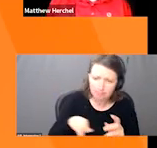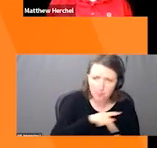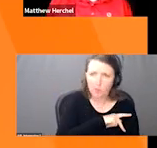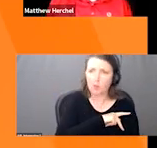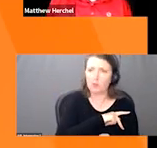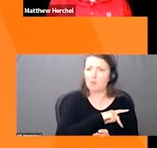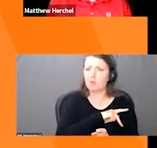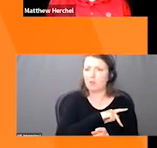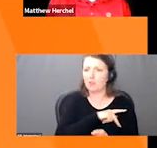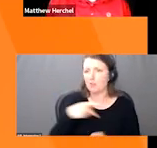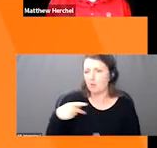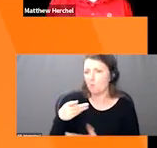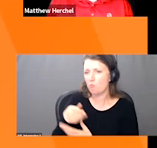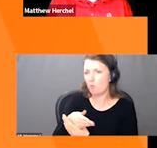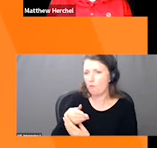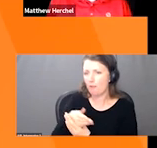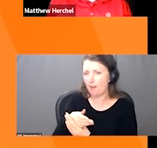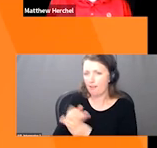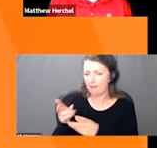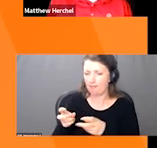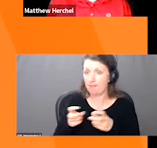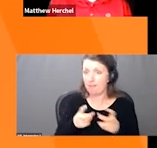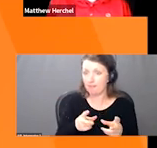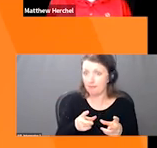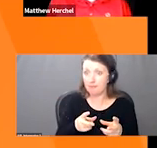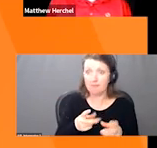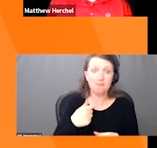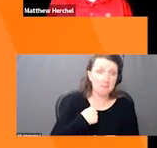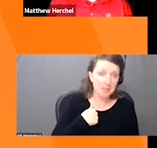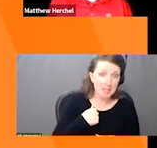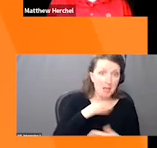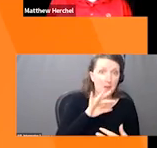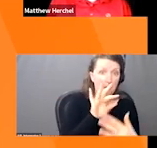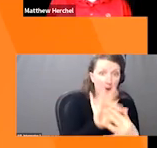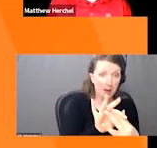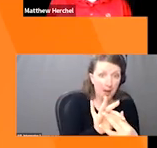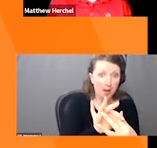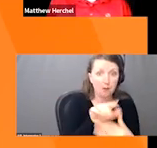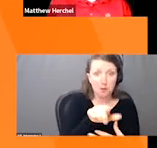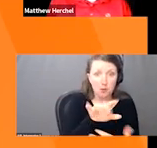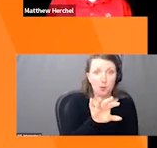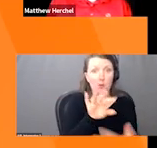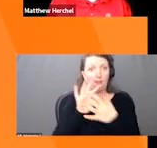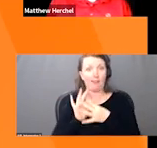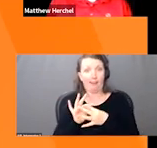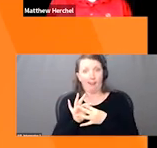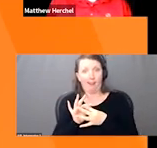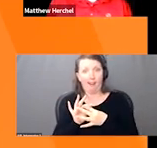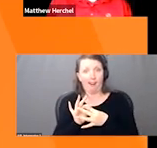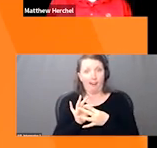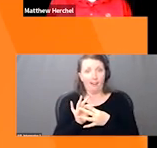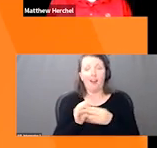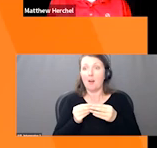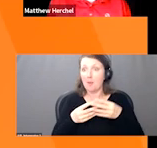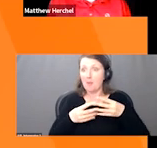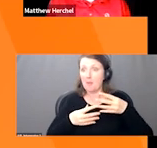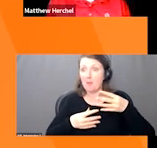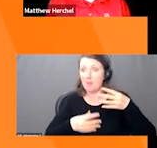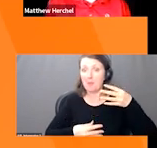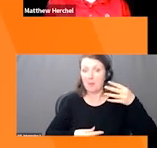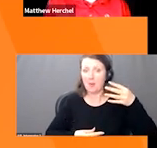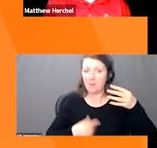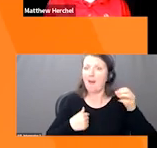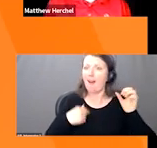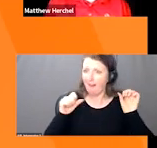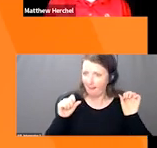chat and I will connect with you. You can connect with me. It's an easy way to actually get a few connections from this, and you'll actually see